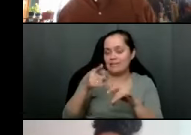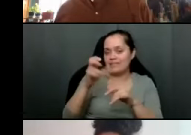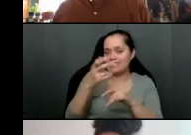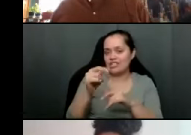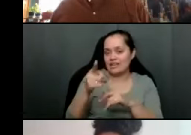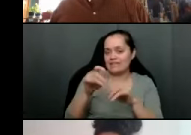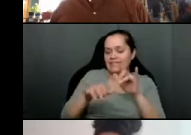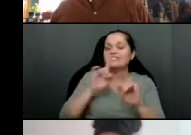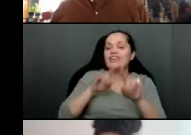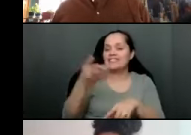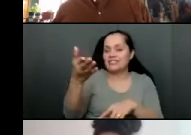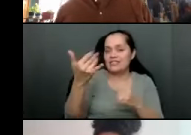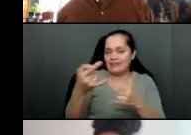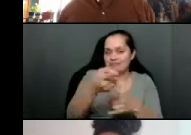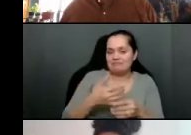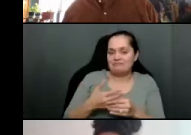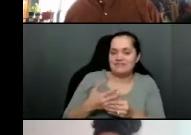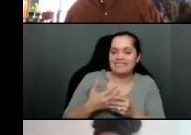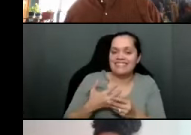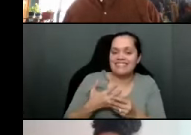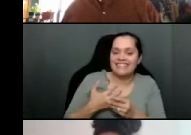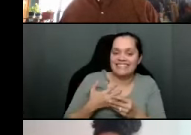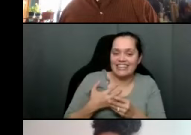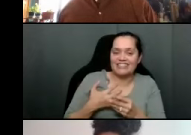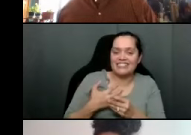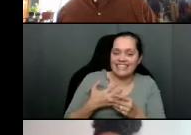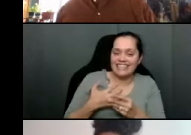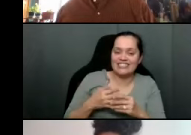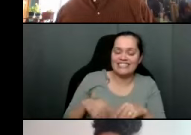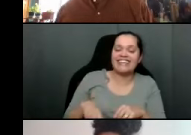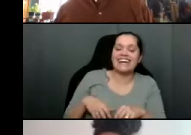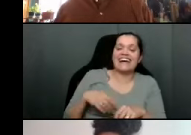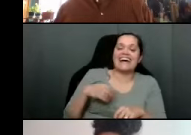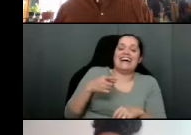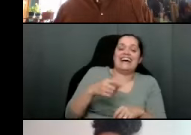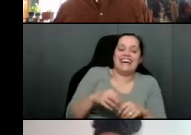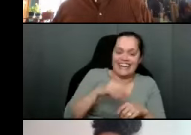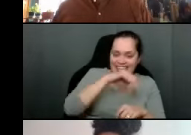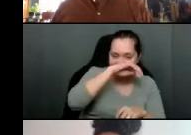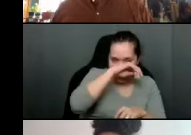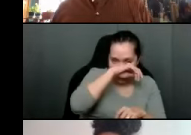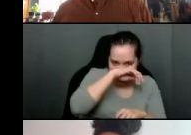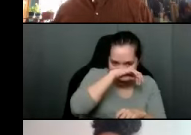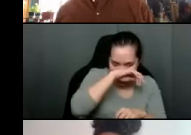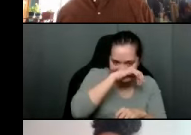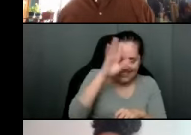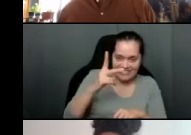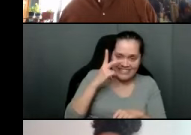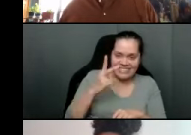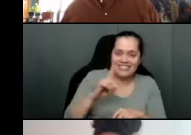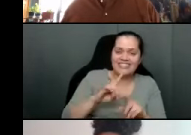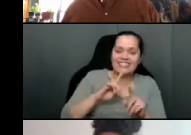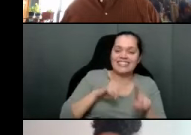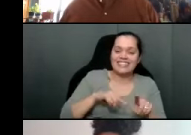NBA? Put your answer now in the chat, please. In a moment, we'll look at the list and we'll see what you have